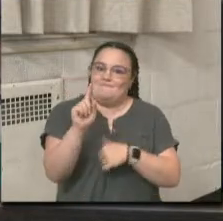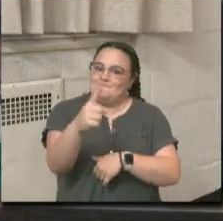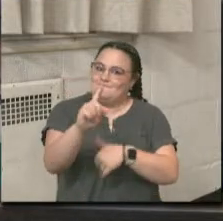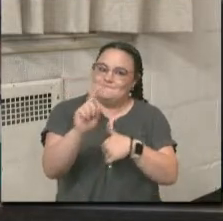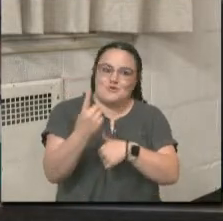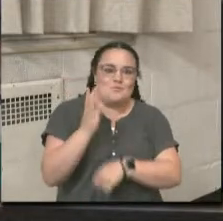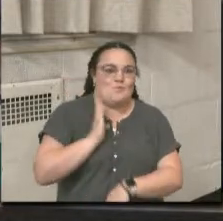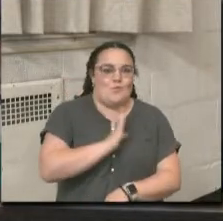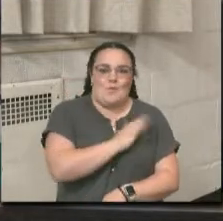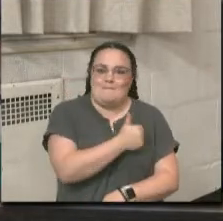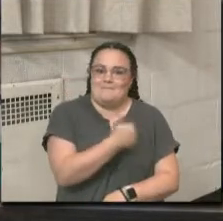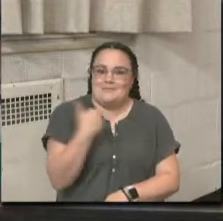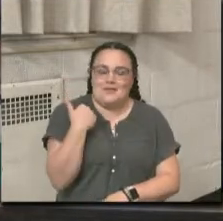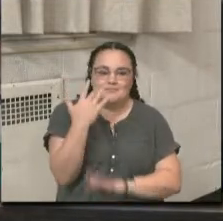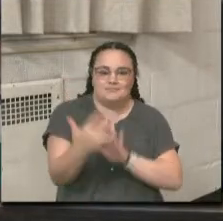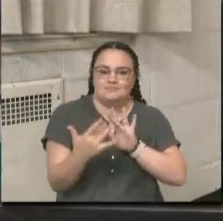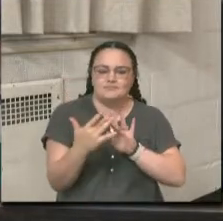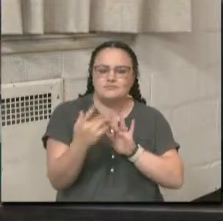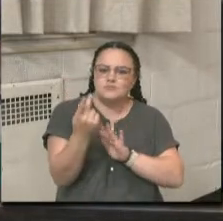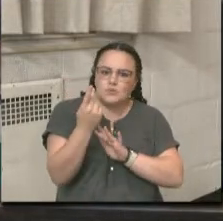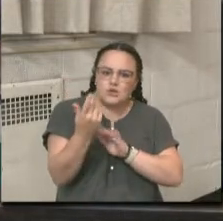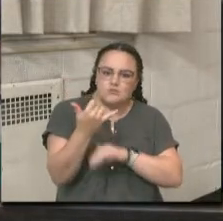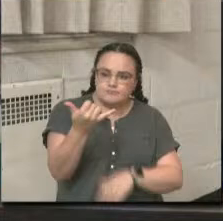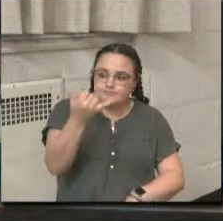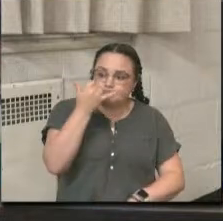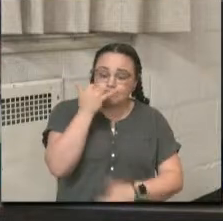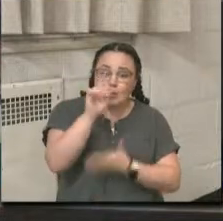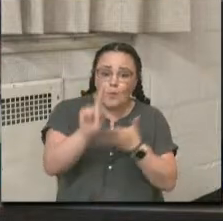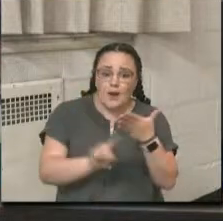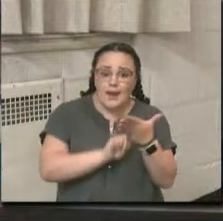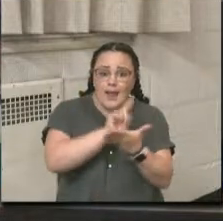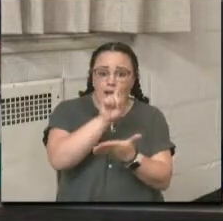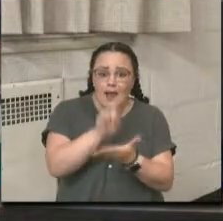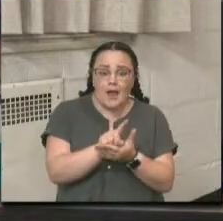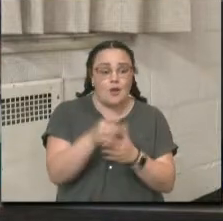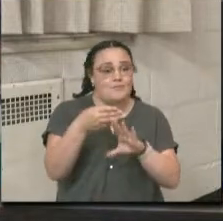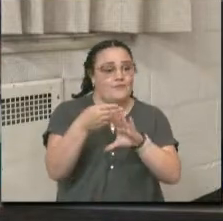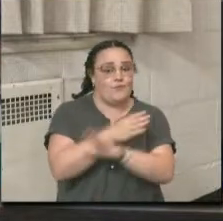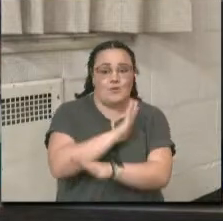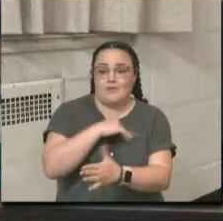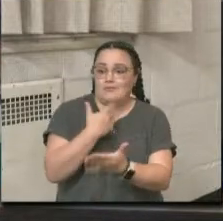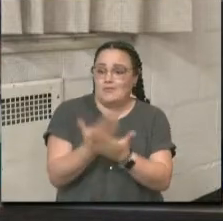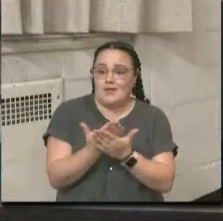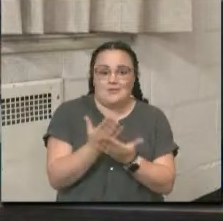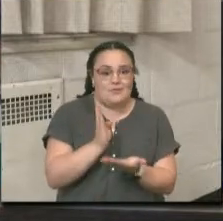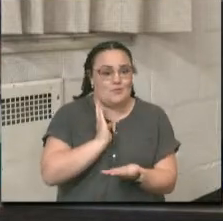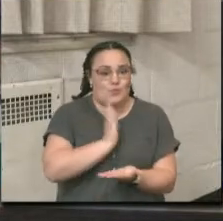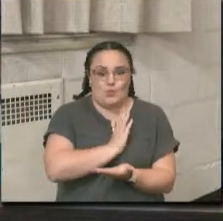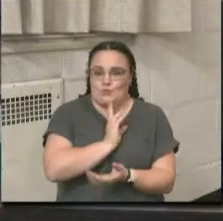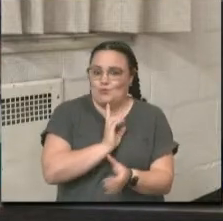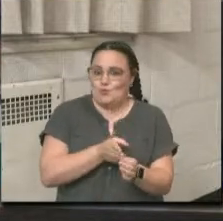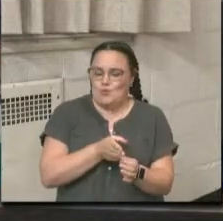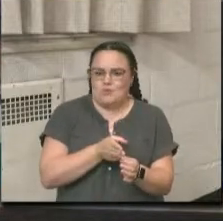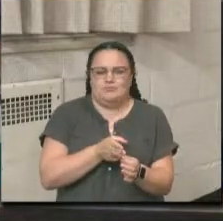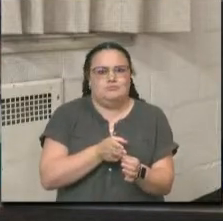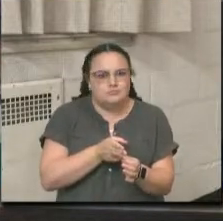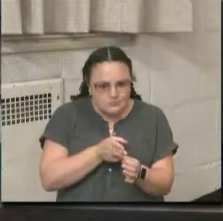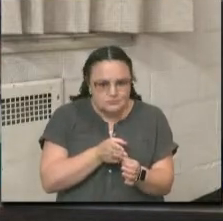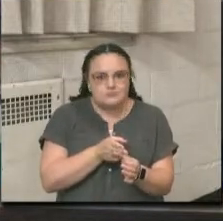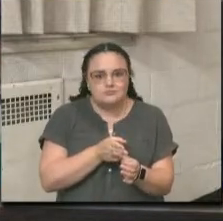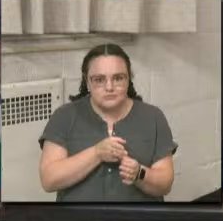to me, but even to have almost an hour-long conversation with me before I got on the board. I